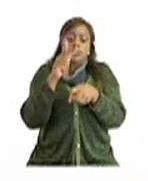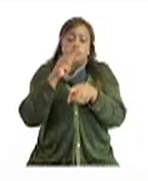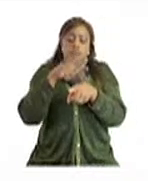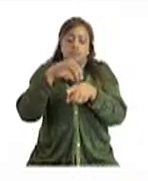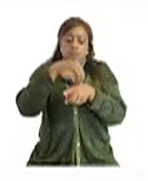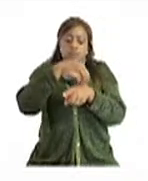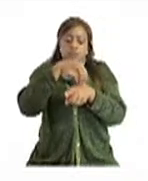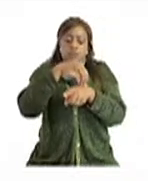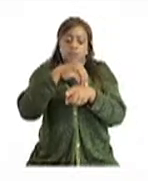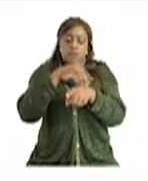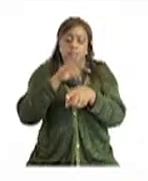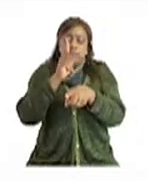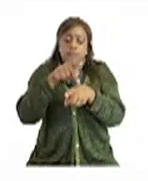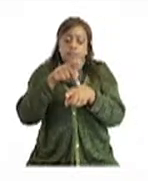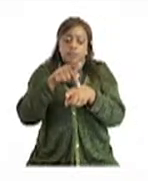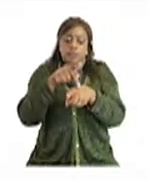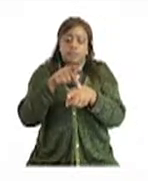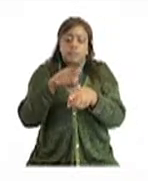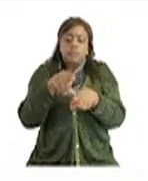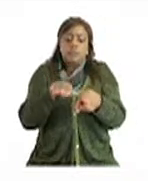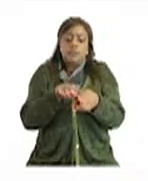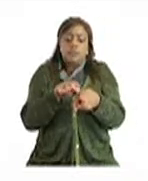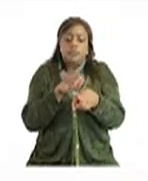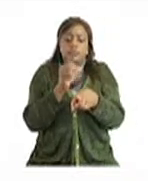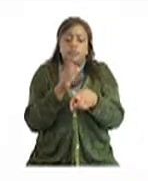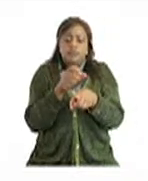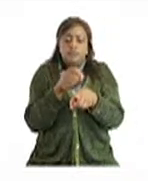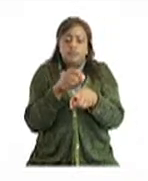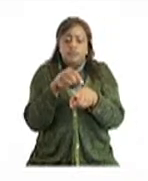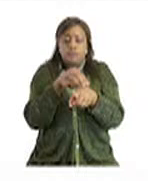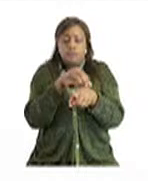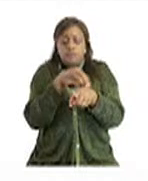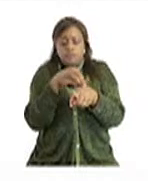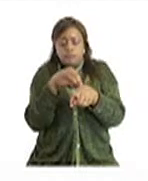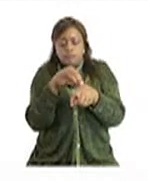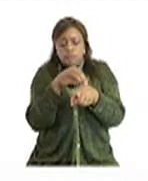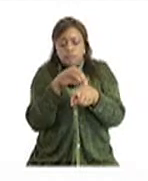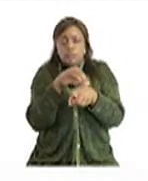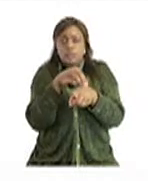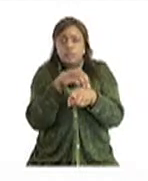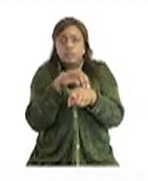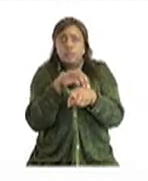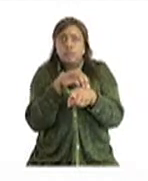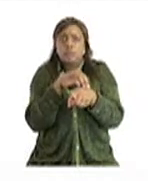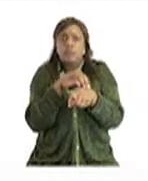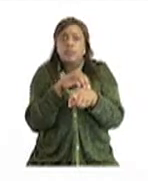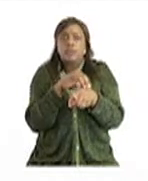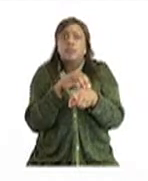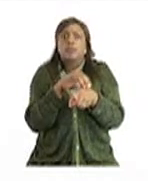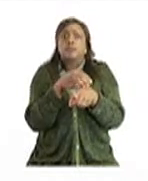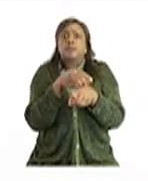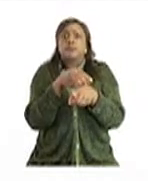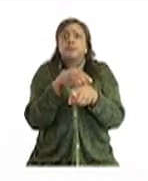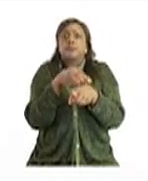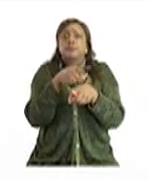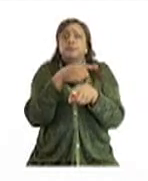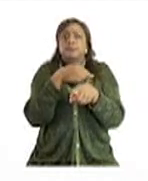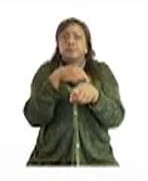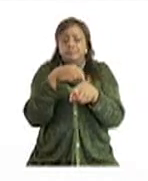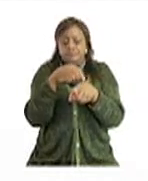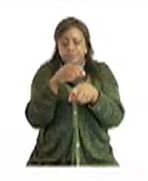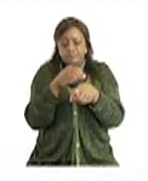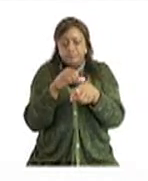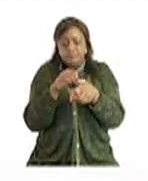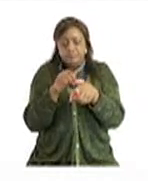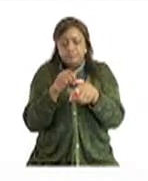producing fluids and nourishment, which will further aid the movement of the sperm